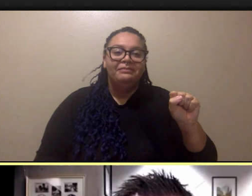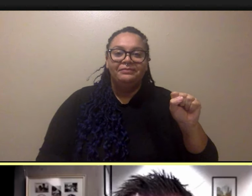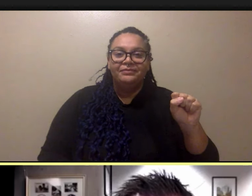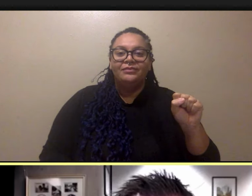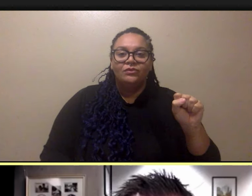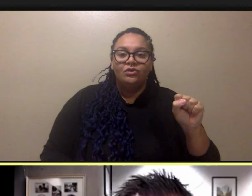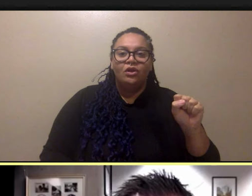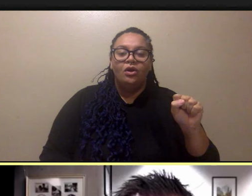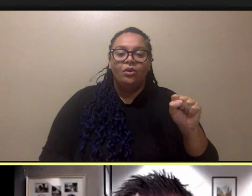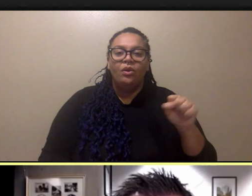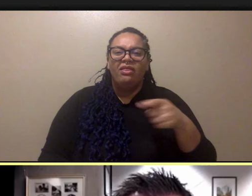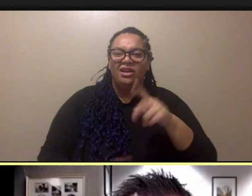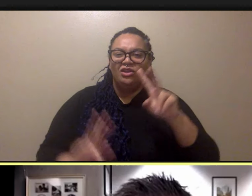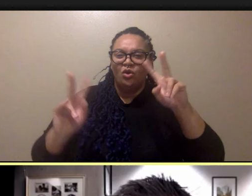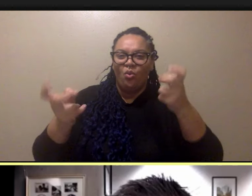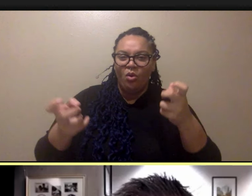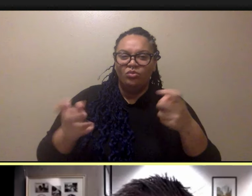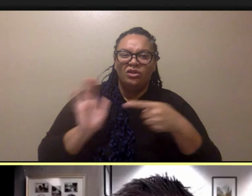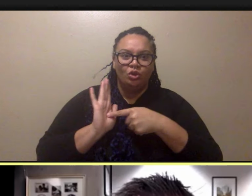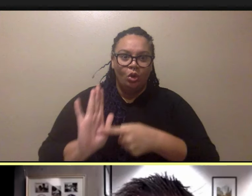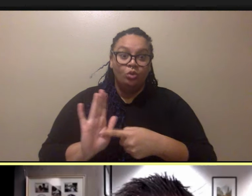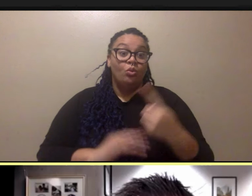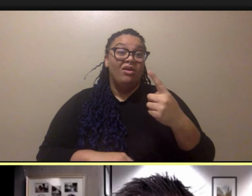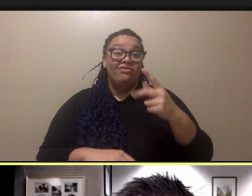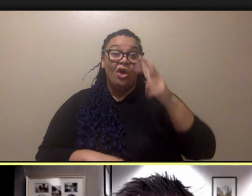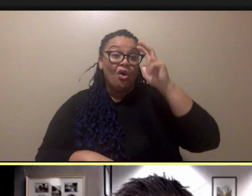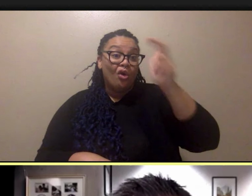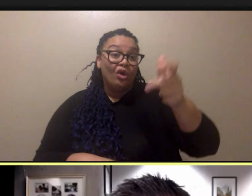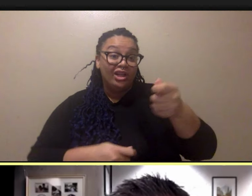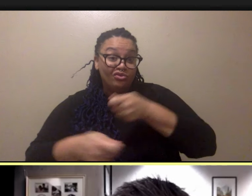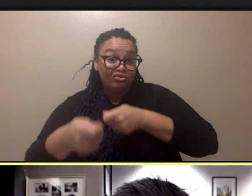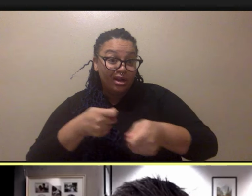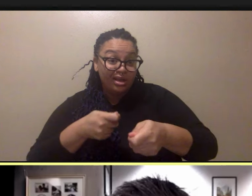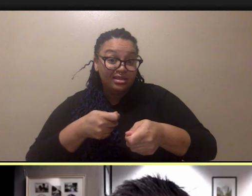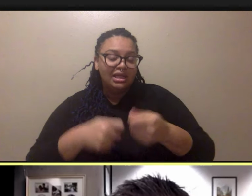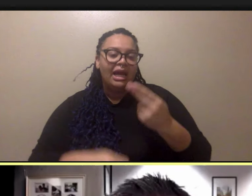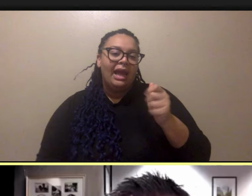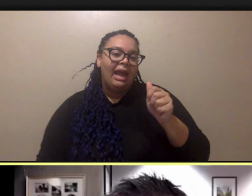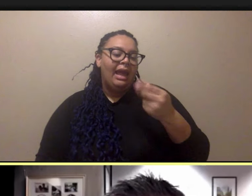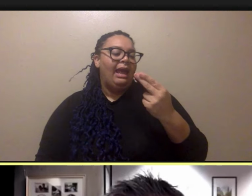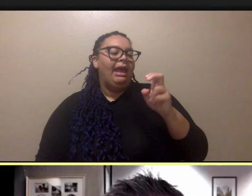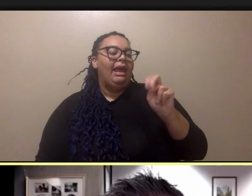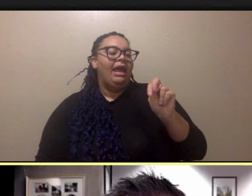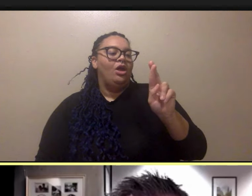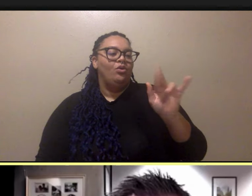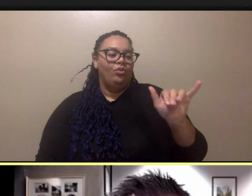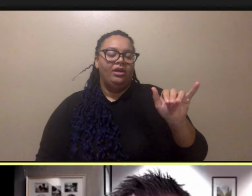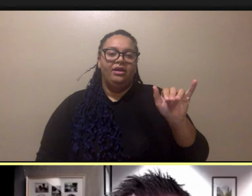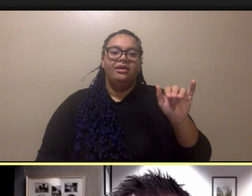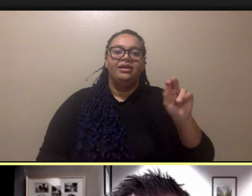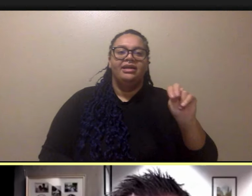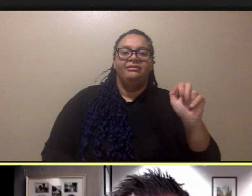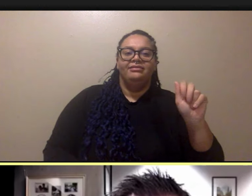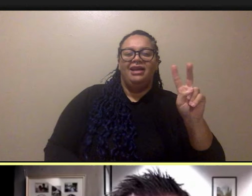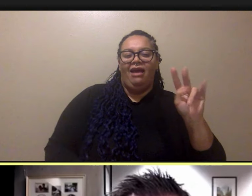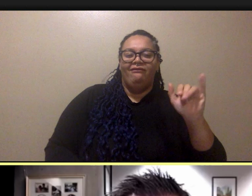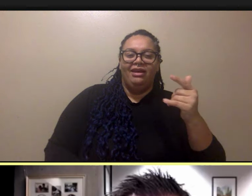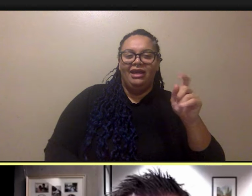this quote shows, one of the earliest traders that Henry the Navigator sponsored